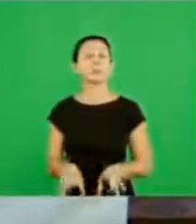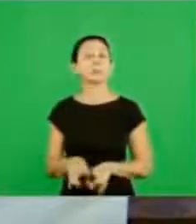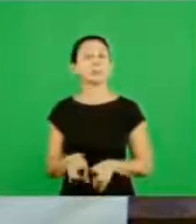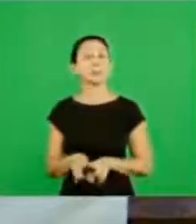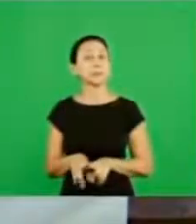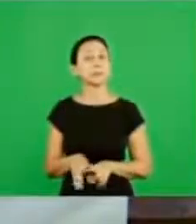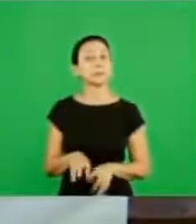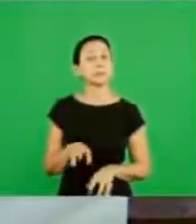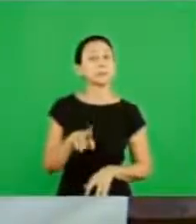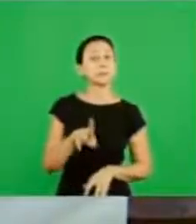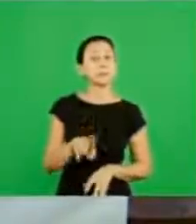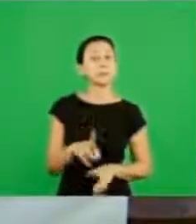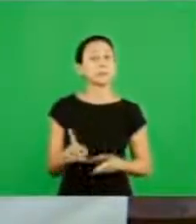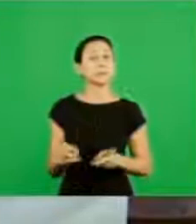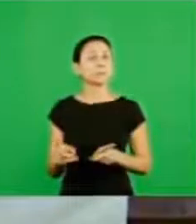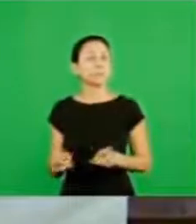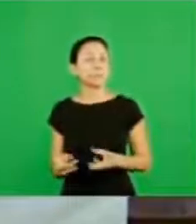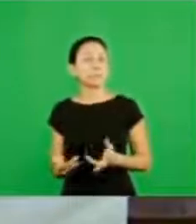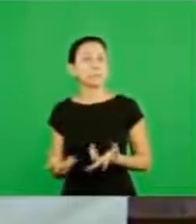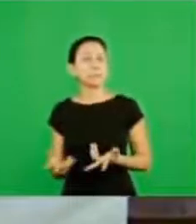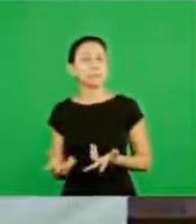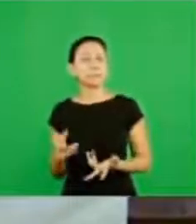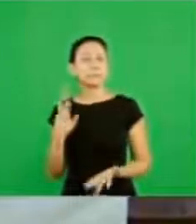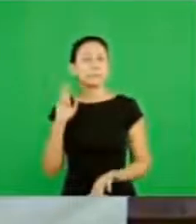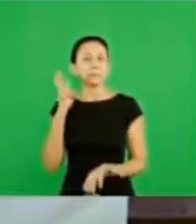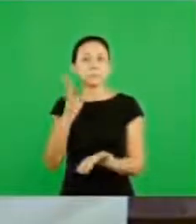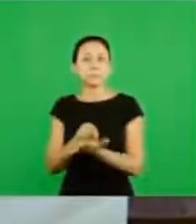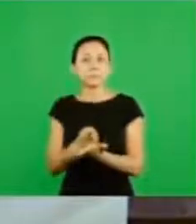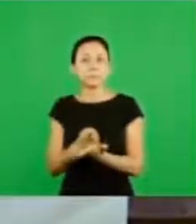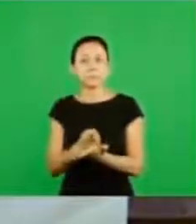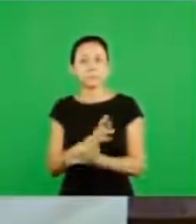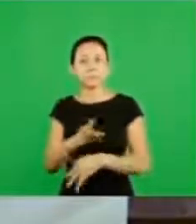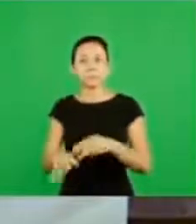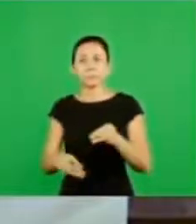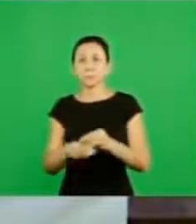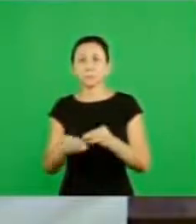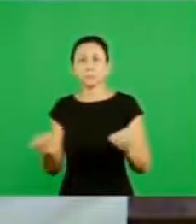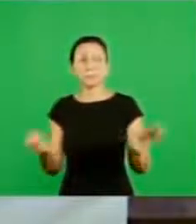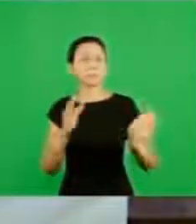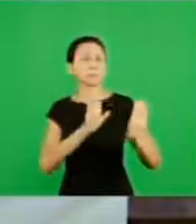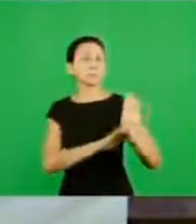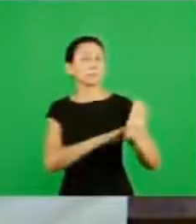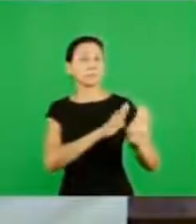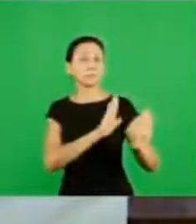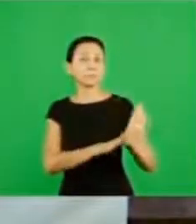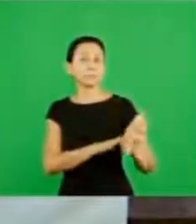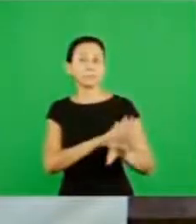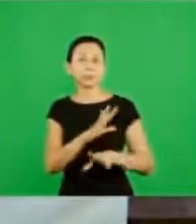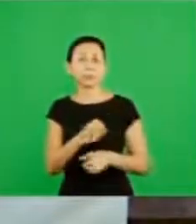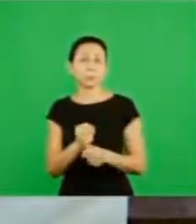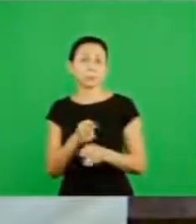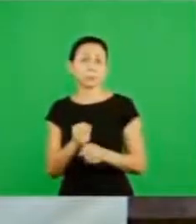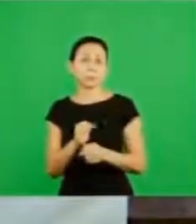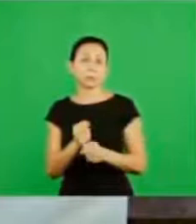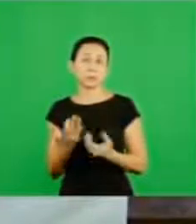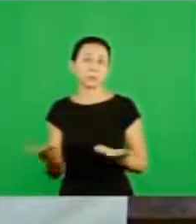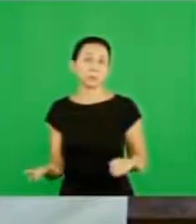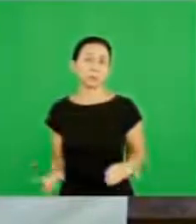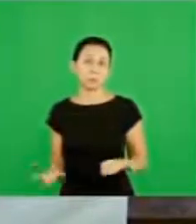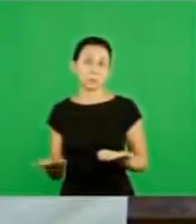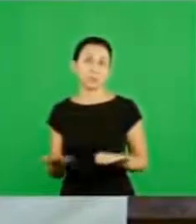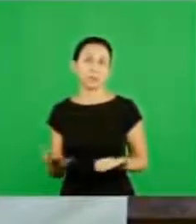It's part of this life, all these, you know, these happenings, these disputes. But when you find the result of everything,